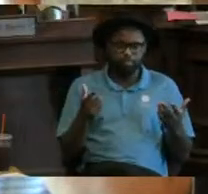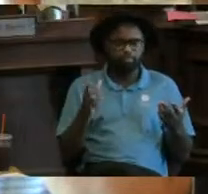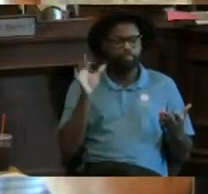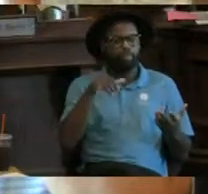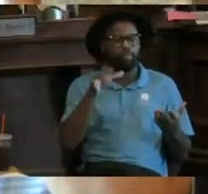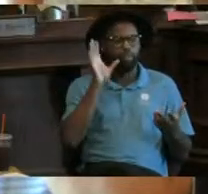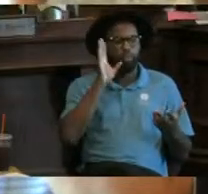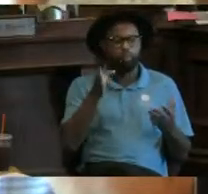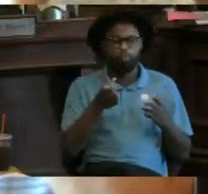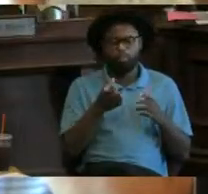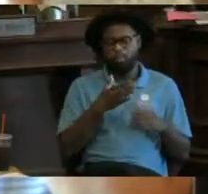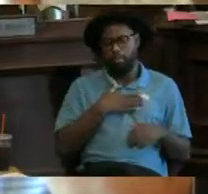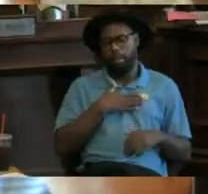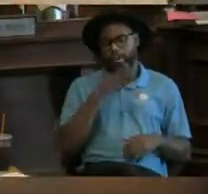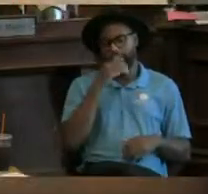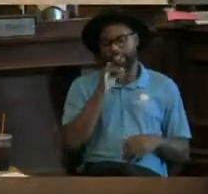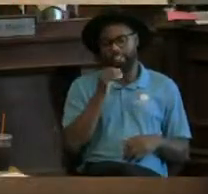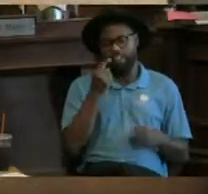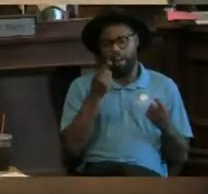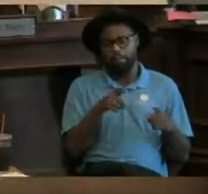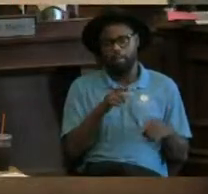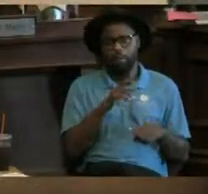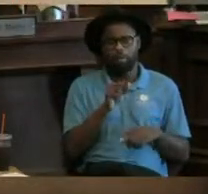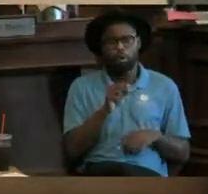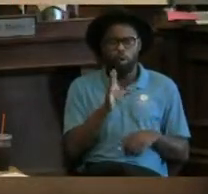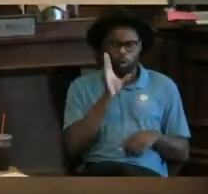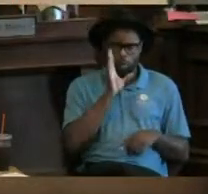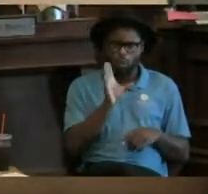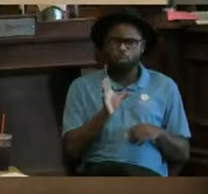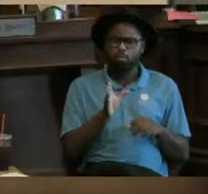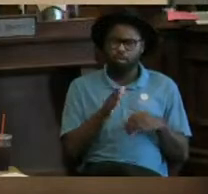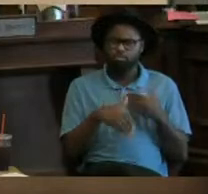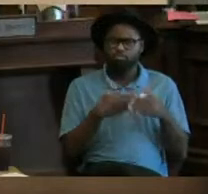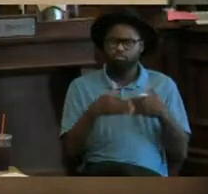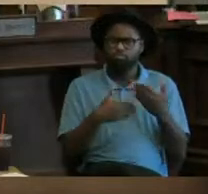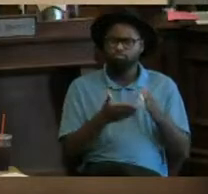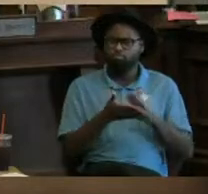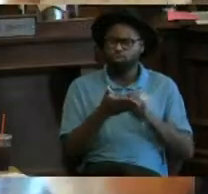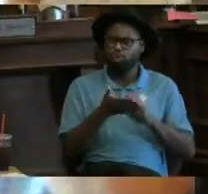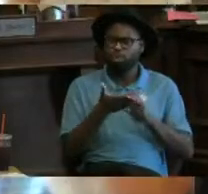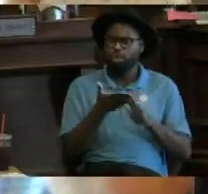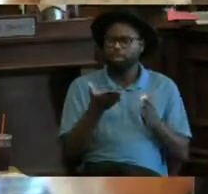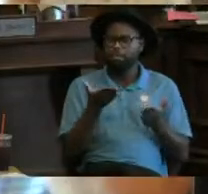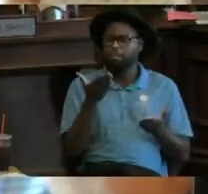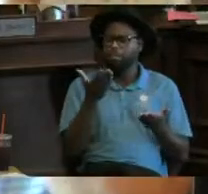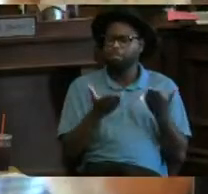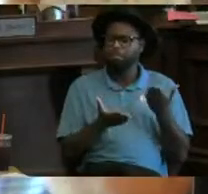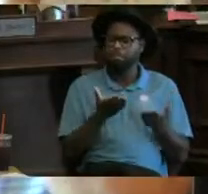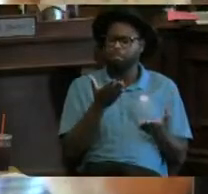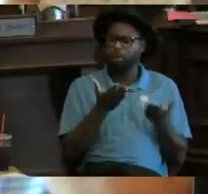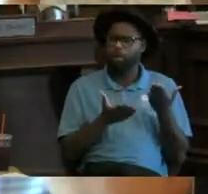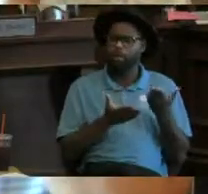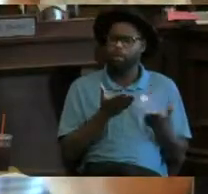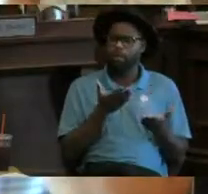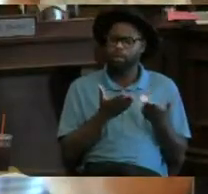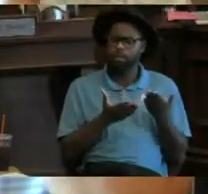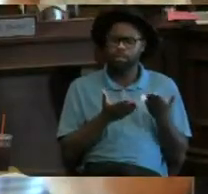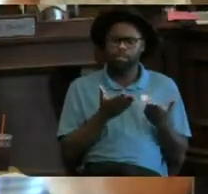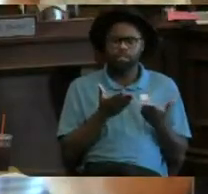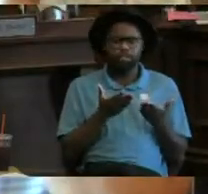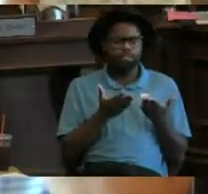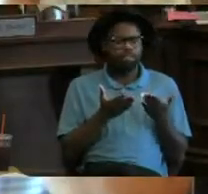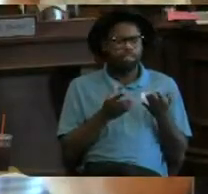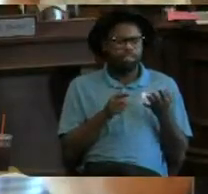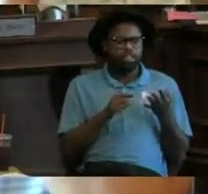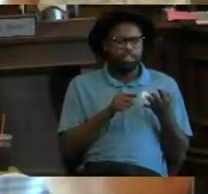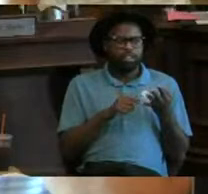that would be my guess if it happens. Okay. But no, we'll have it up and running, and ideally, I'm not sure we'll go until late November